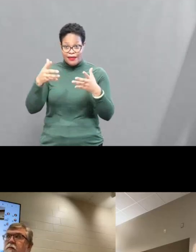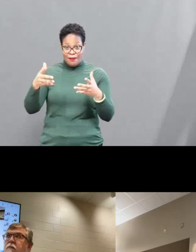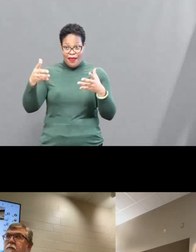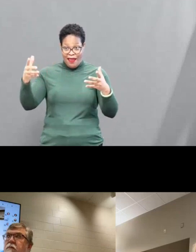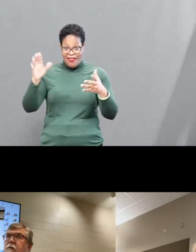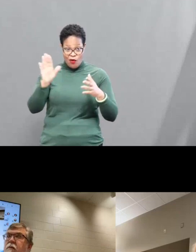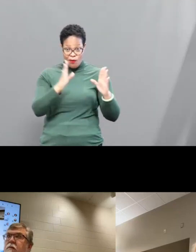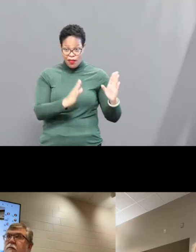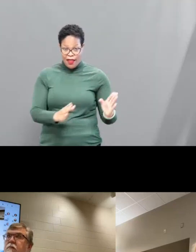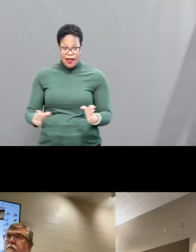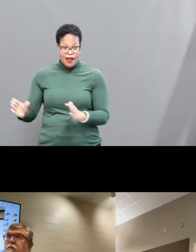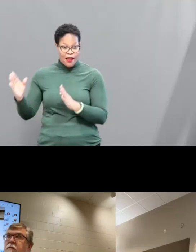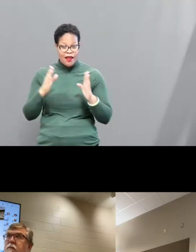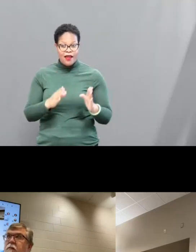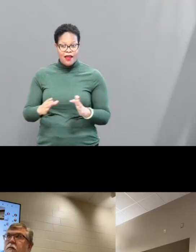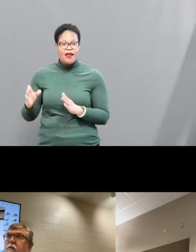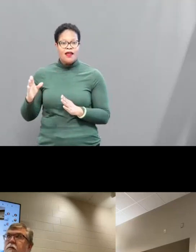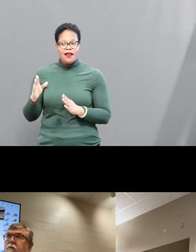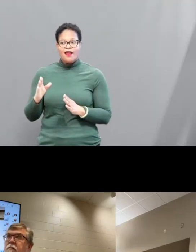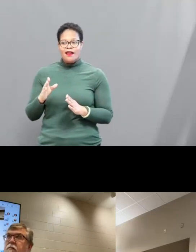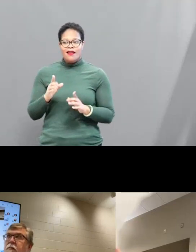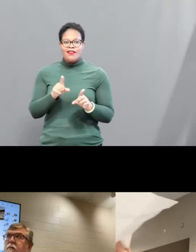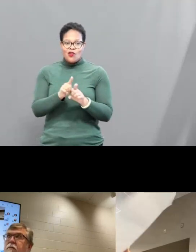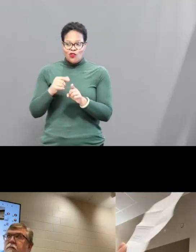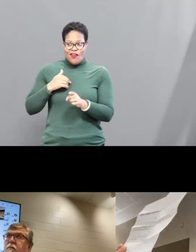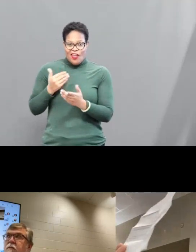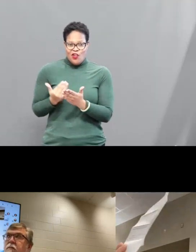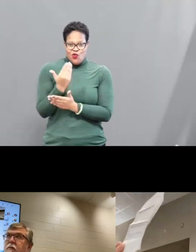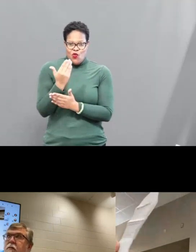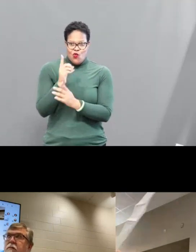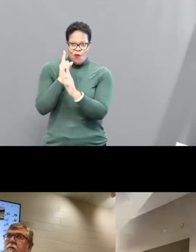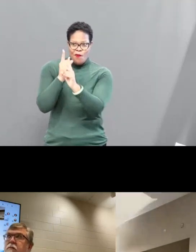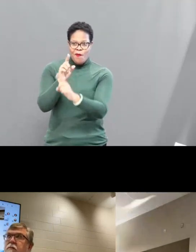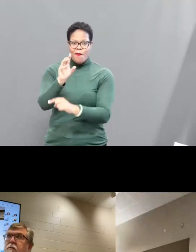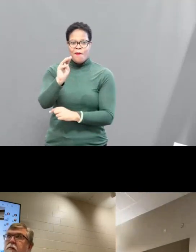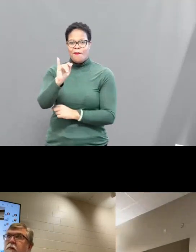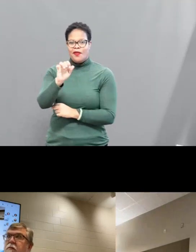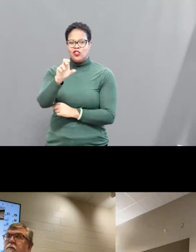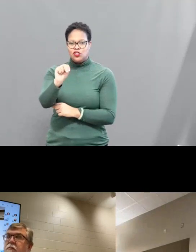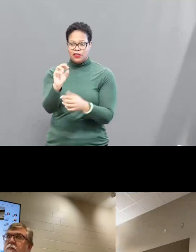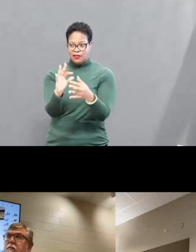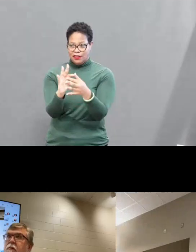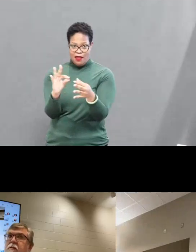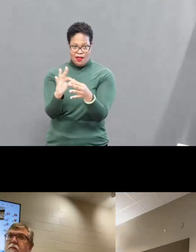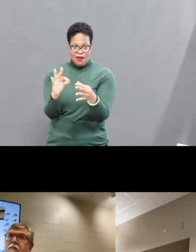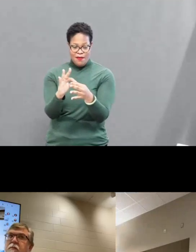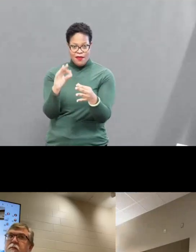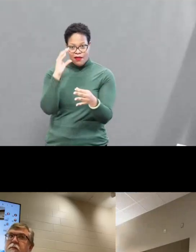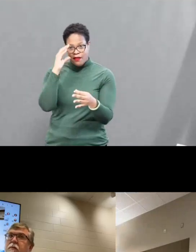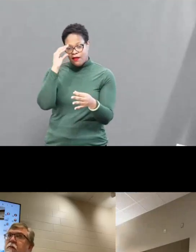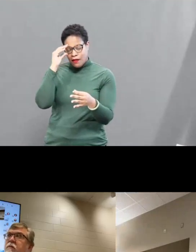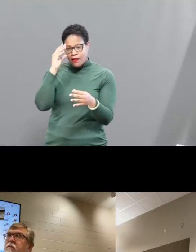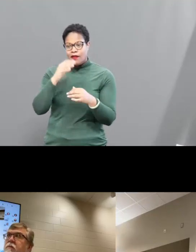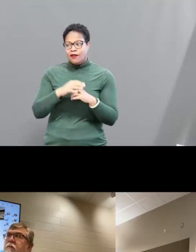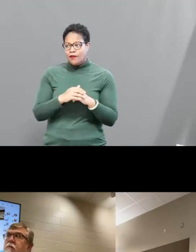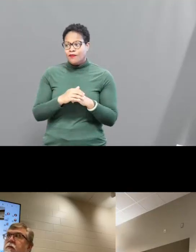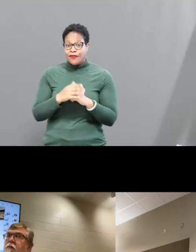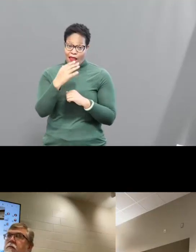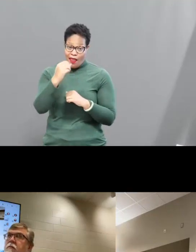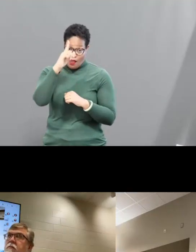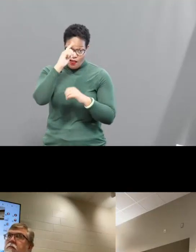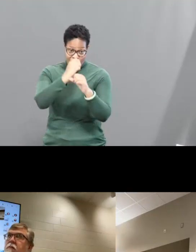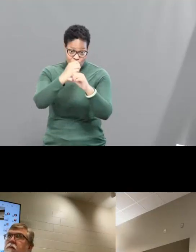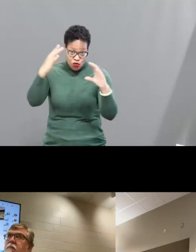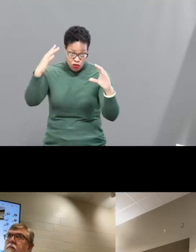doing. They even have a brand new mission statement and a